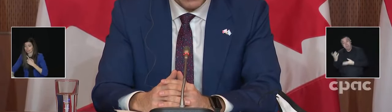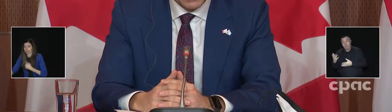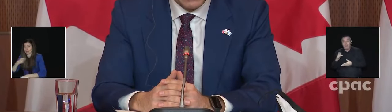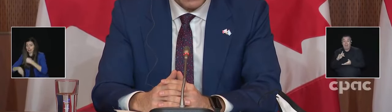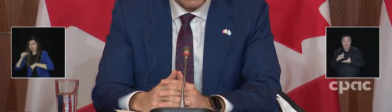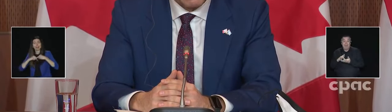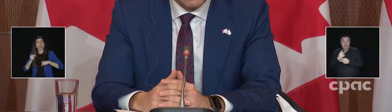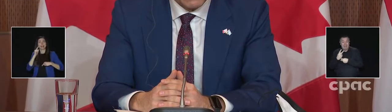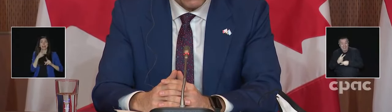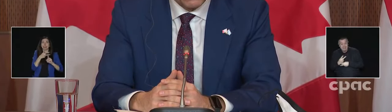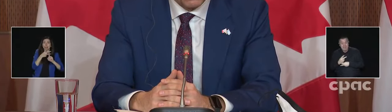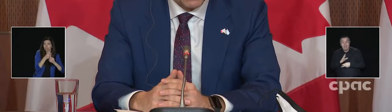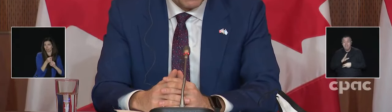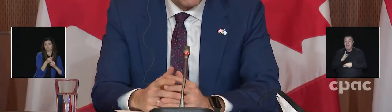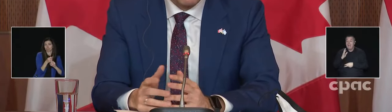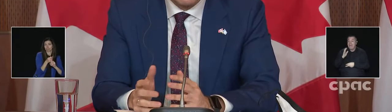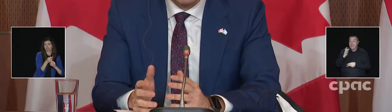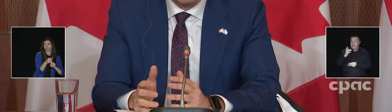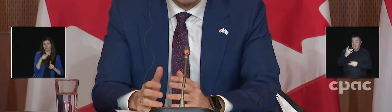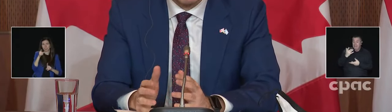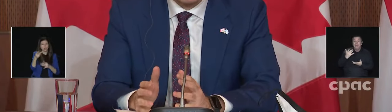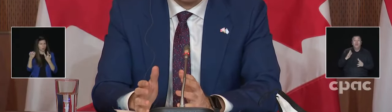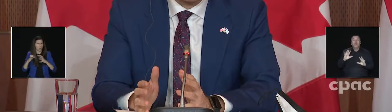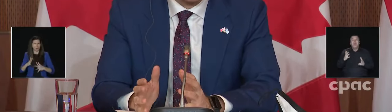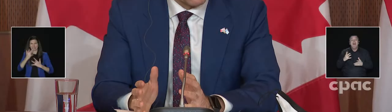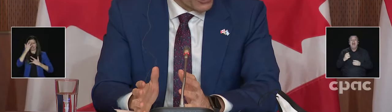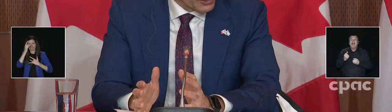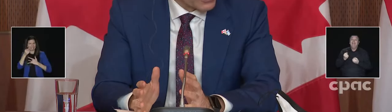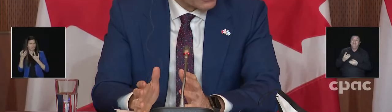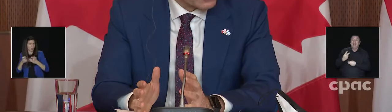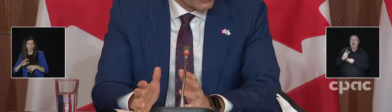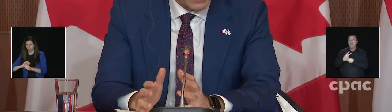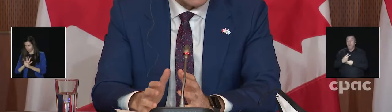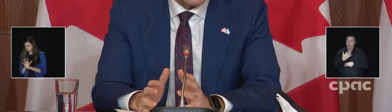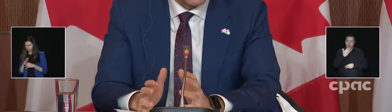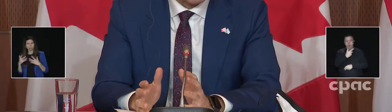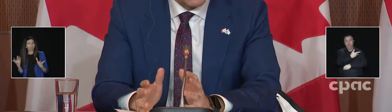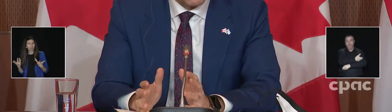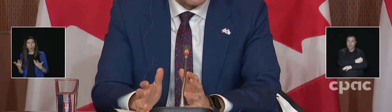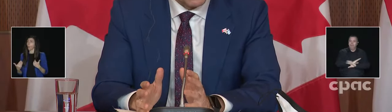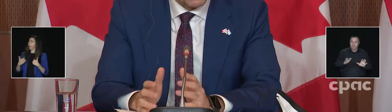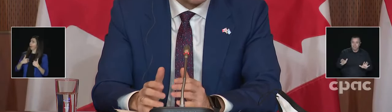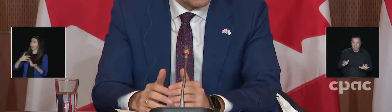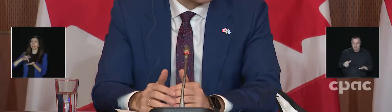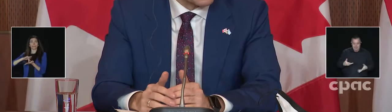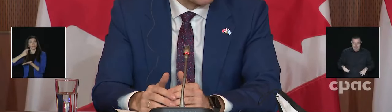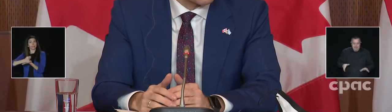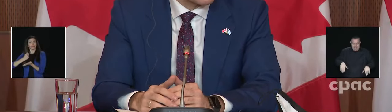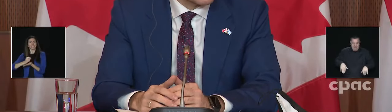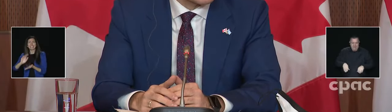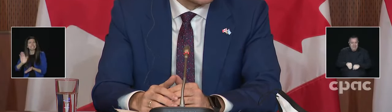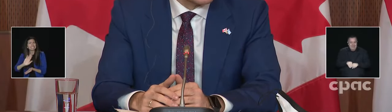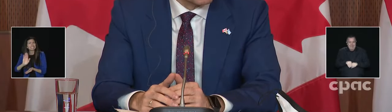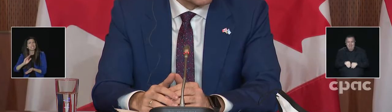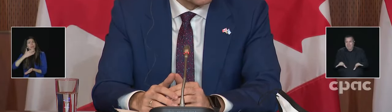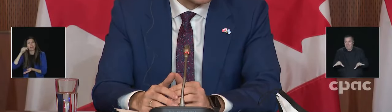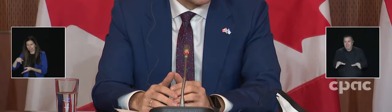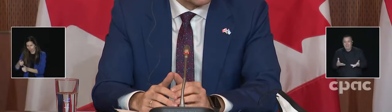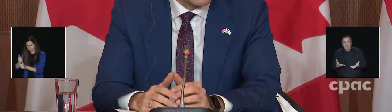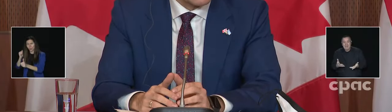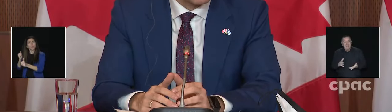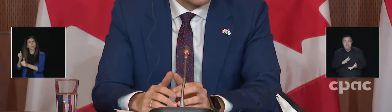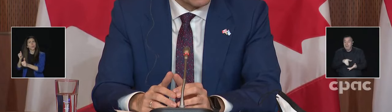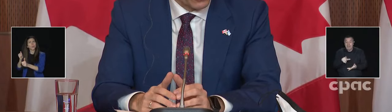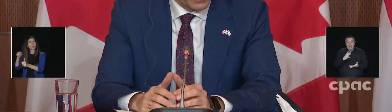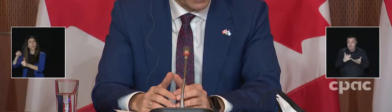up with COVID-19, even though you might be given a drug. No, that's not what you want. You don't want to have COVID-19. And the best way